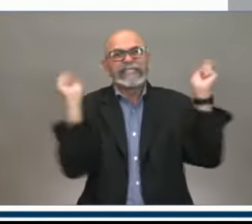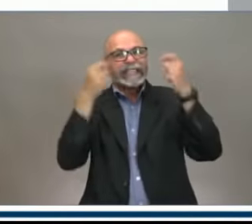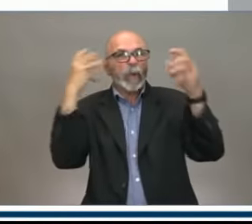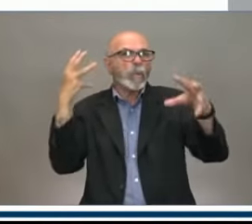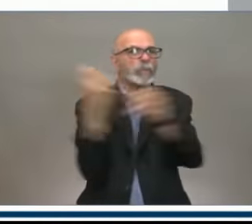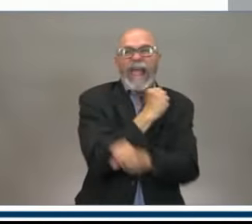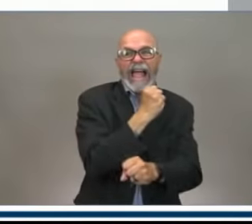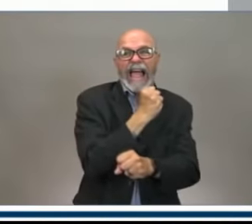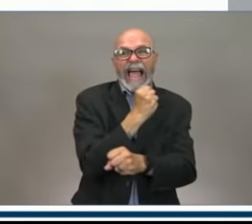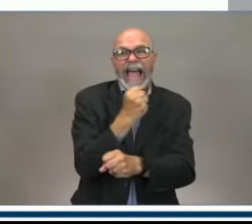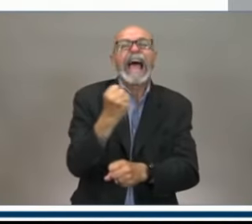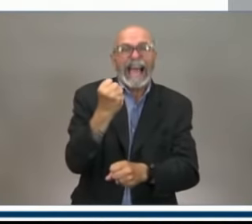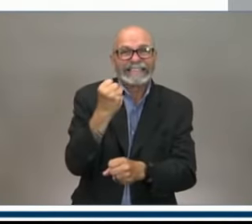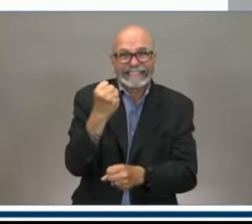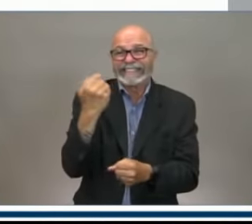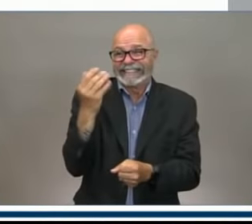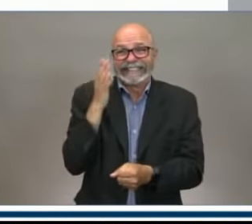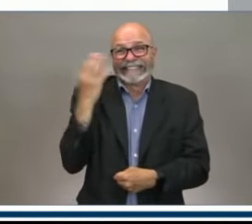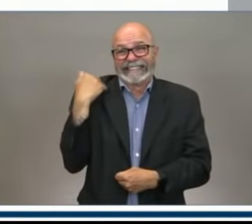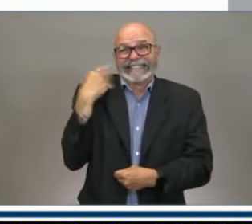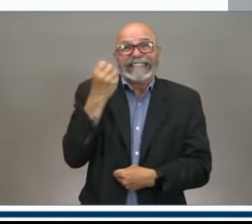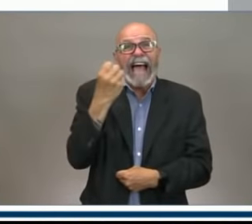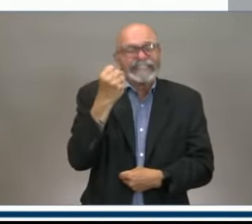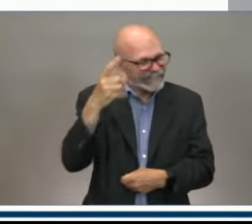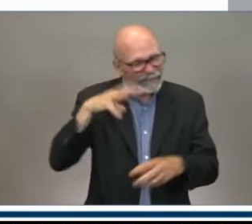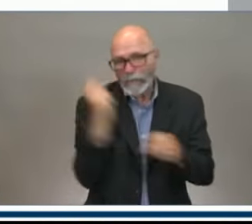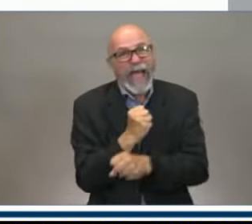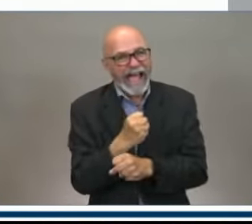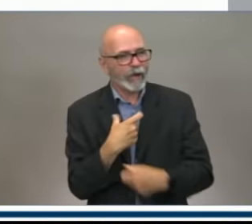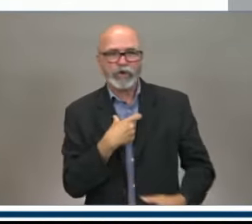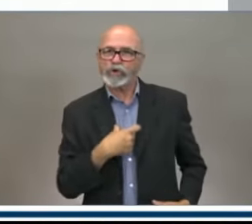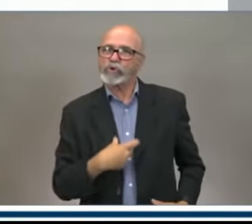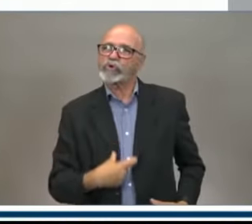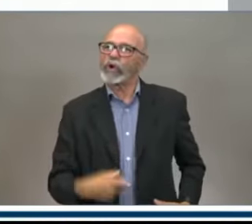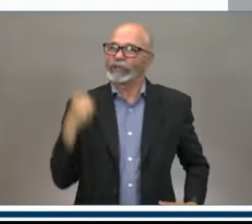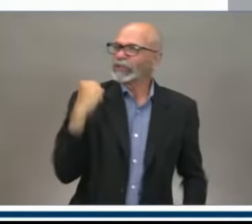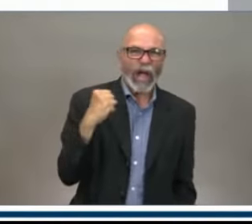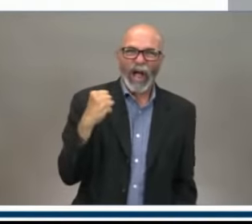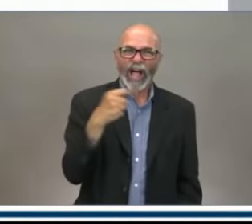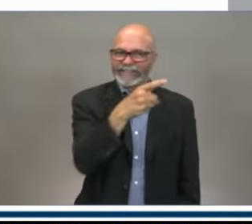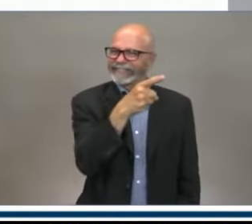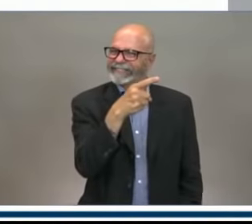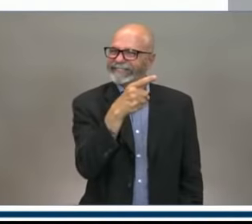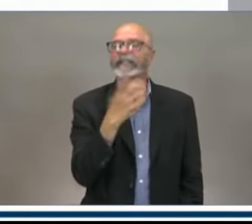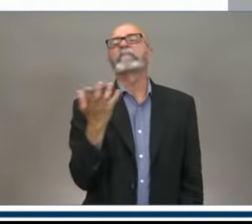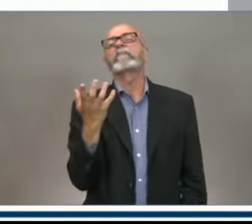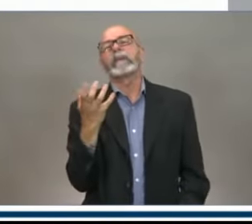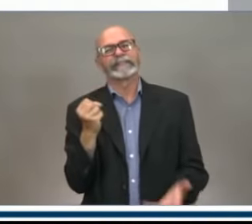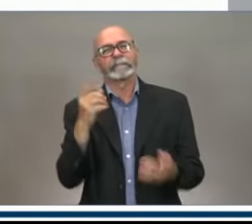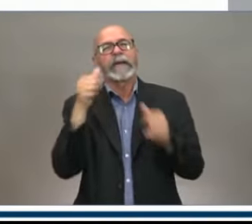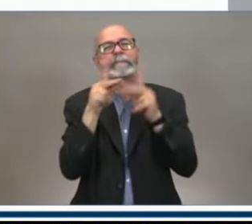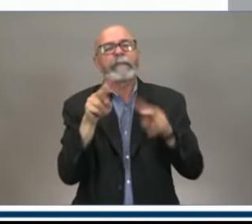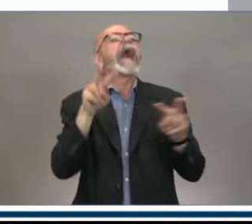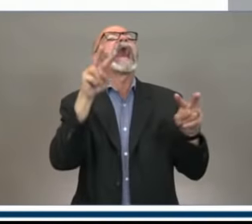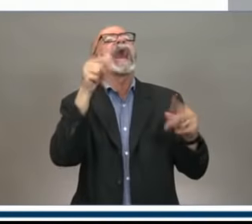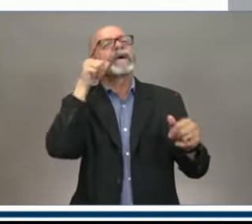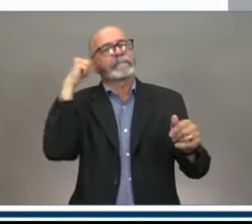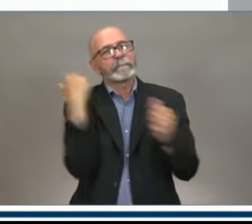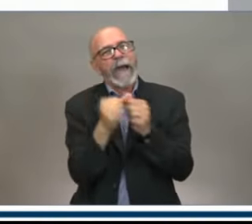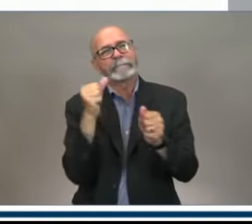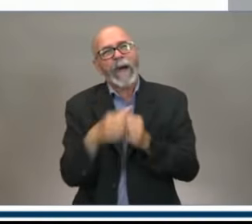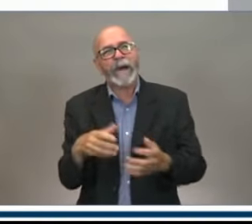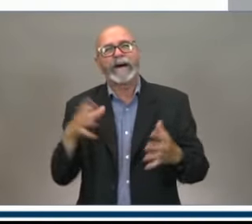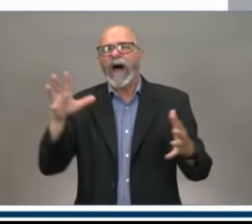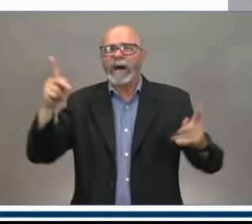won the NBA championship. Lots of people, I'm sure, remember that. It seems like the entire country came